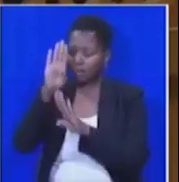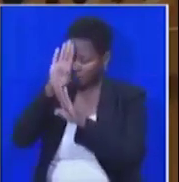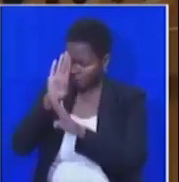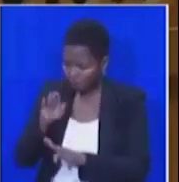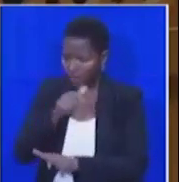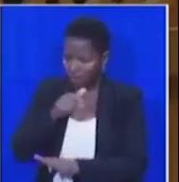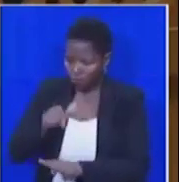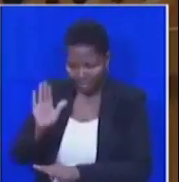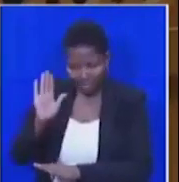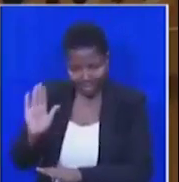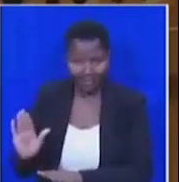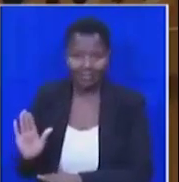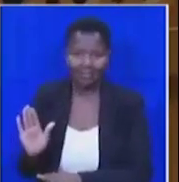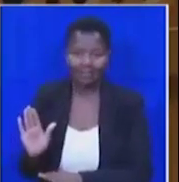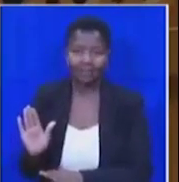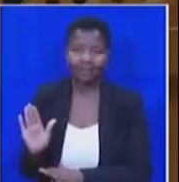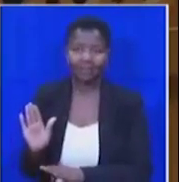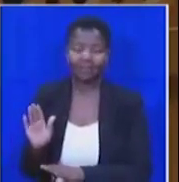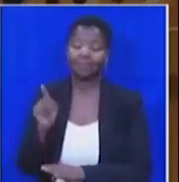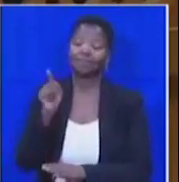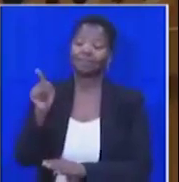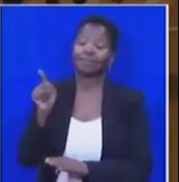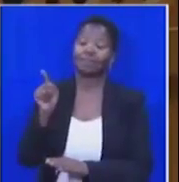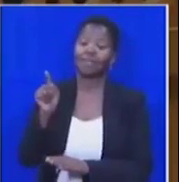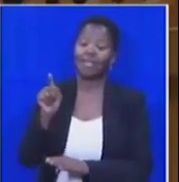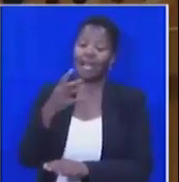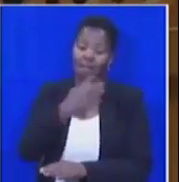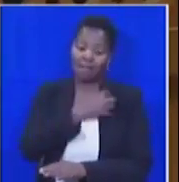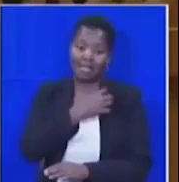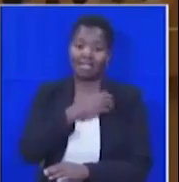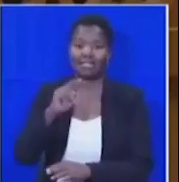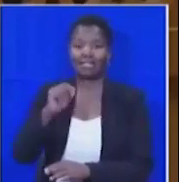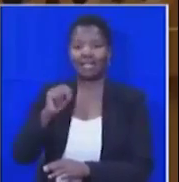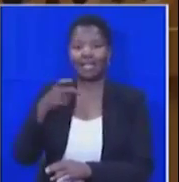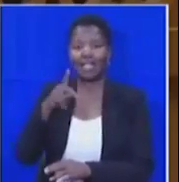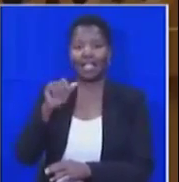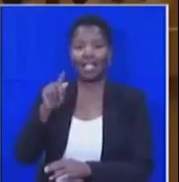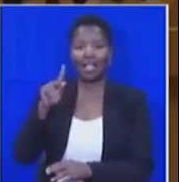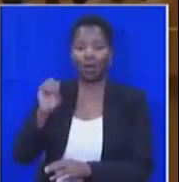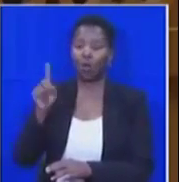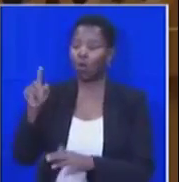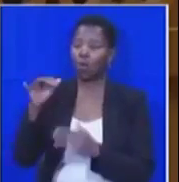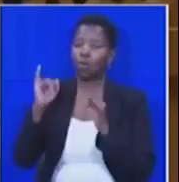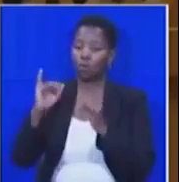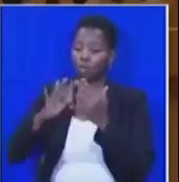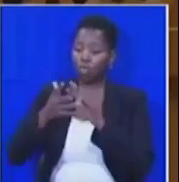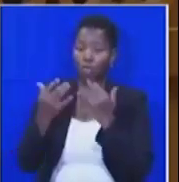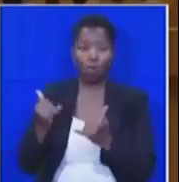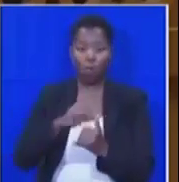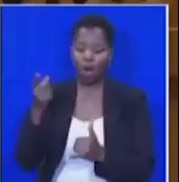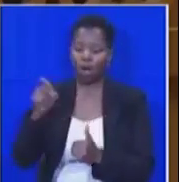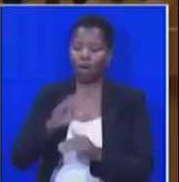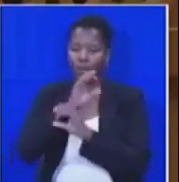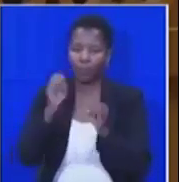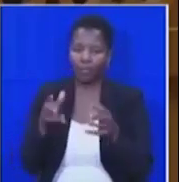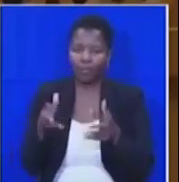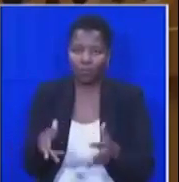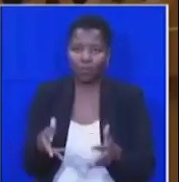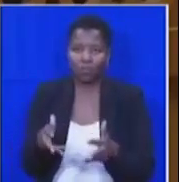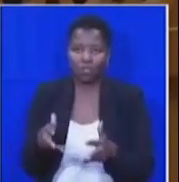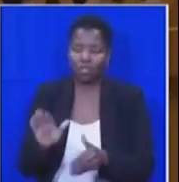president's will. That poor minister in Schleko's credibility and career lie in tatters, probably why he's not here today, after he